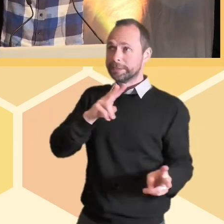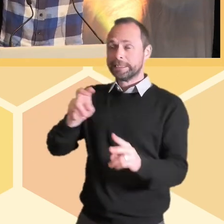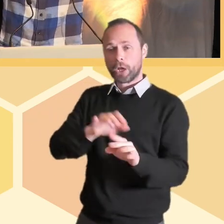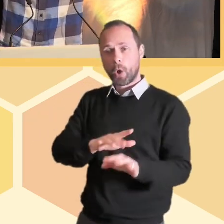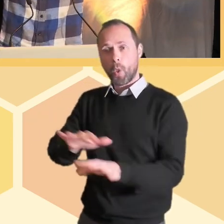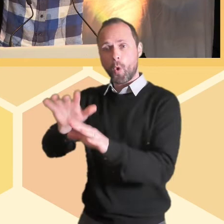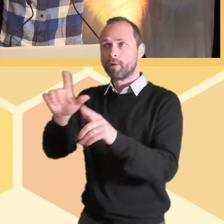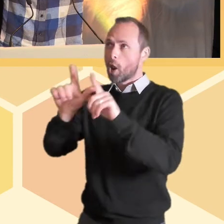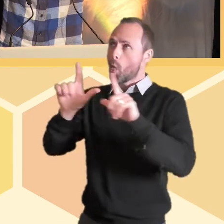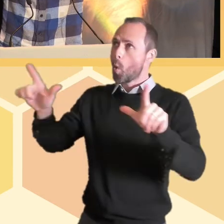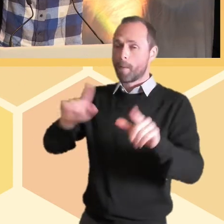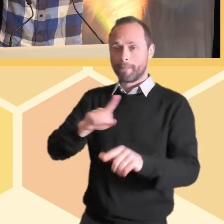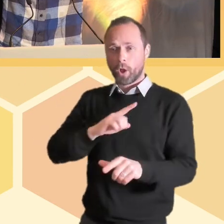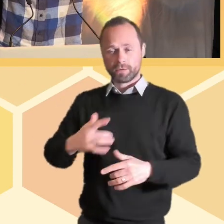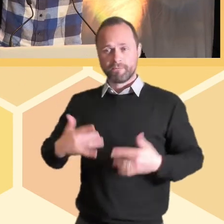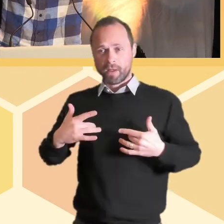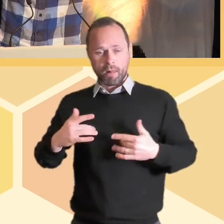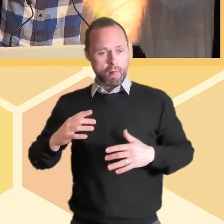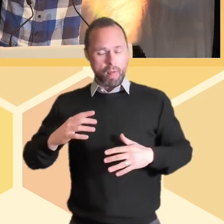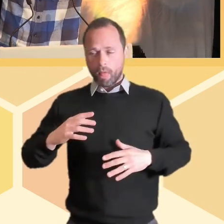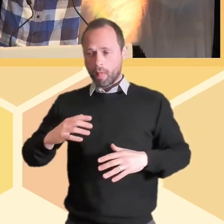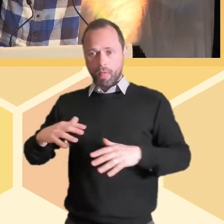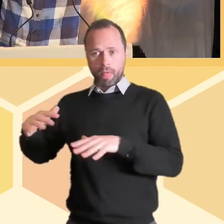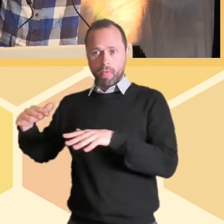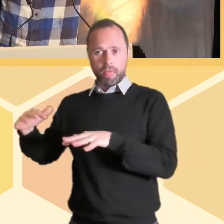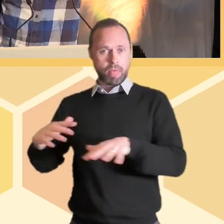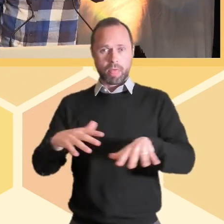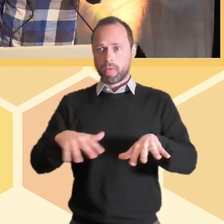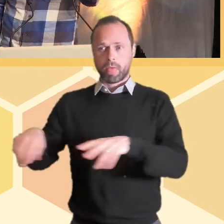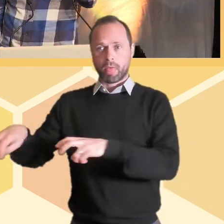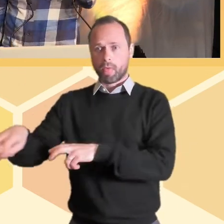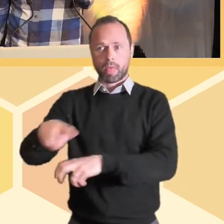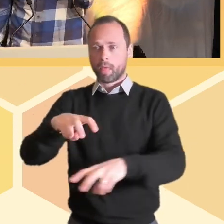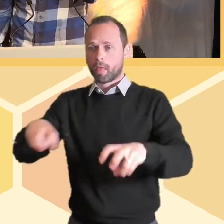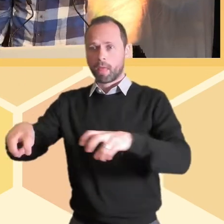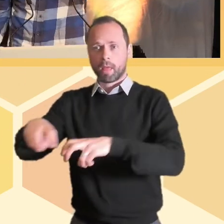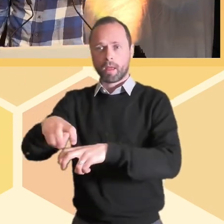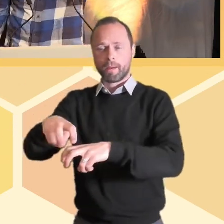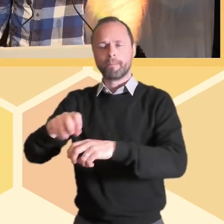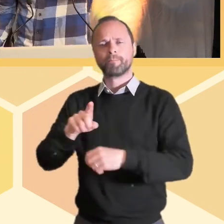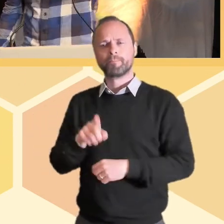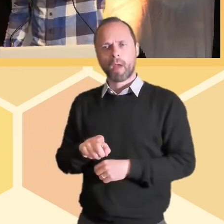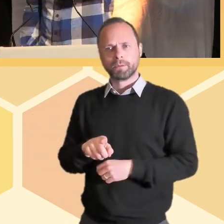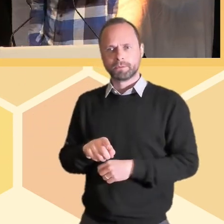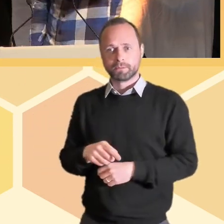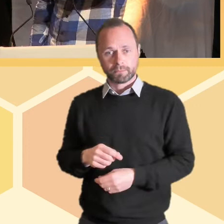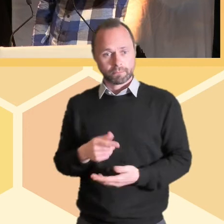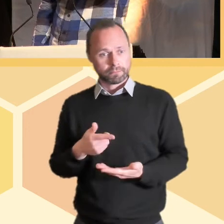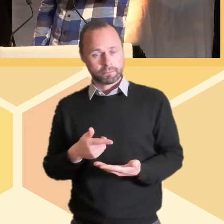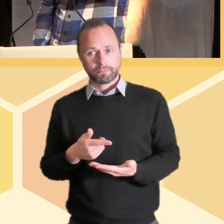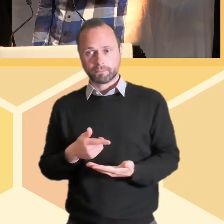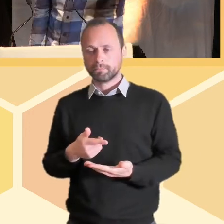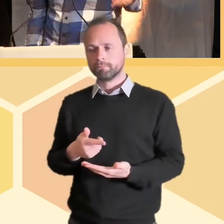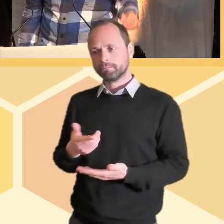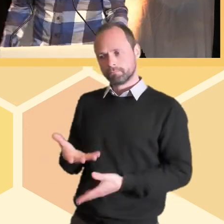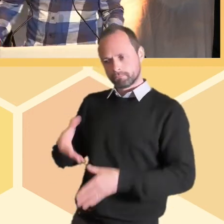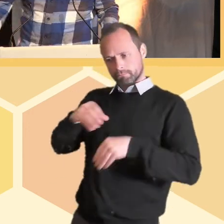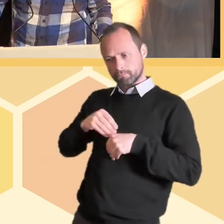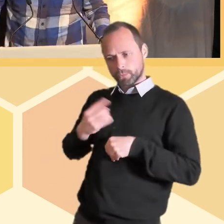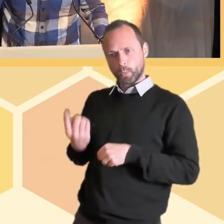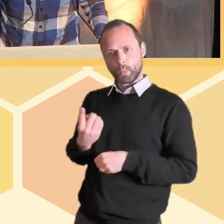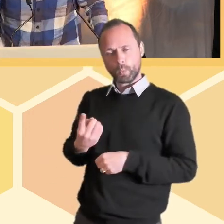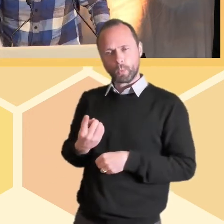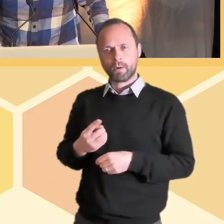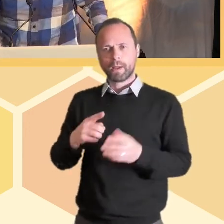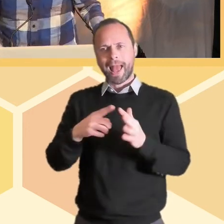been displaced. But then it was taken literally by the mysterious people